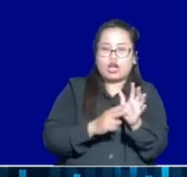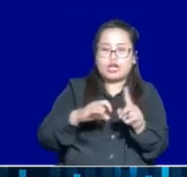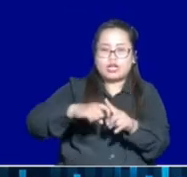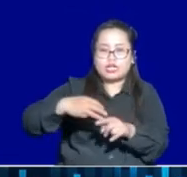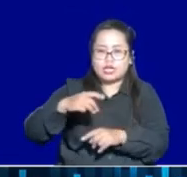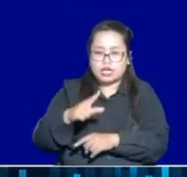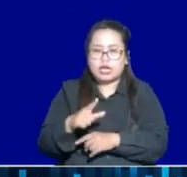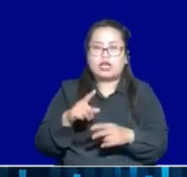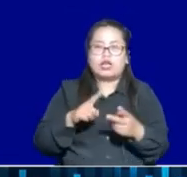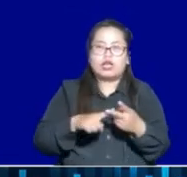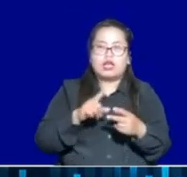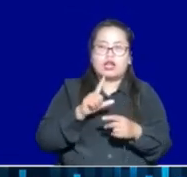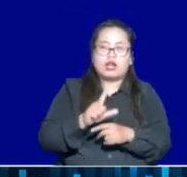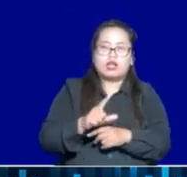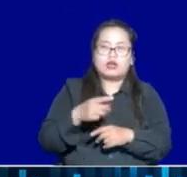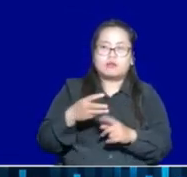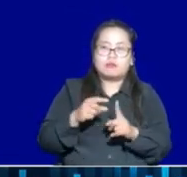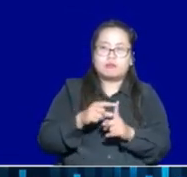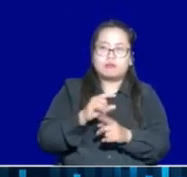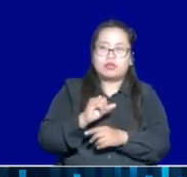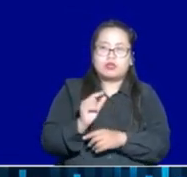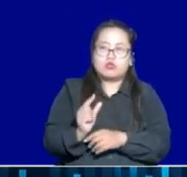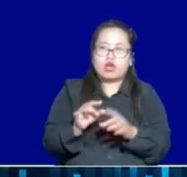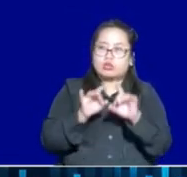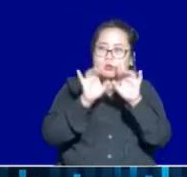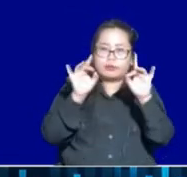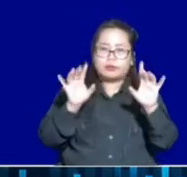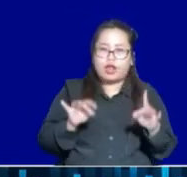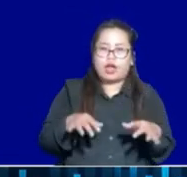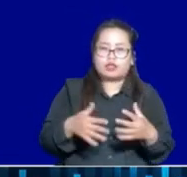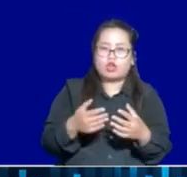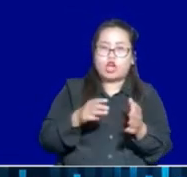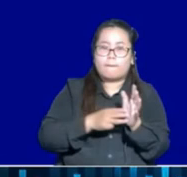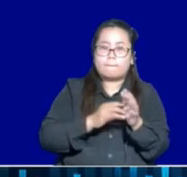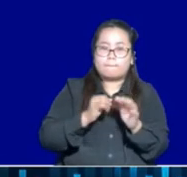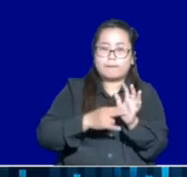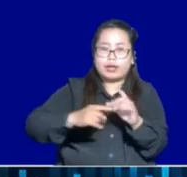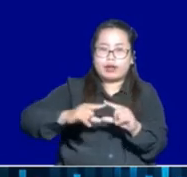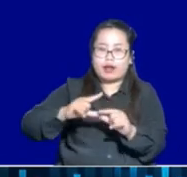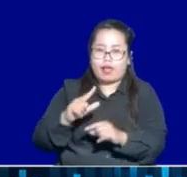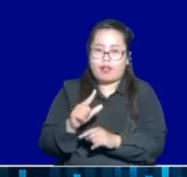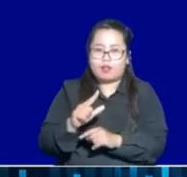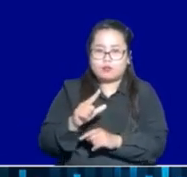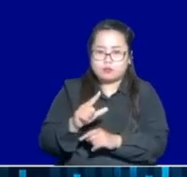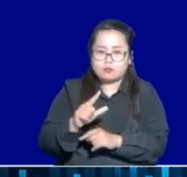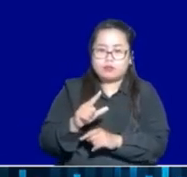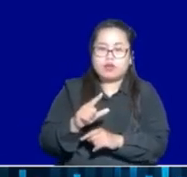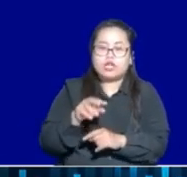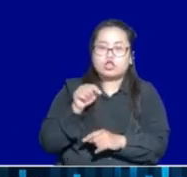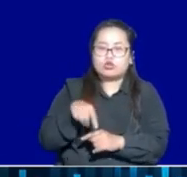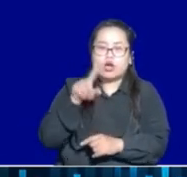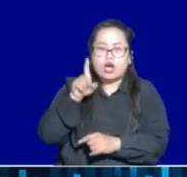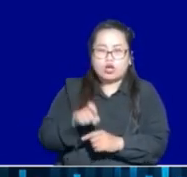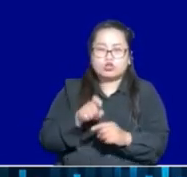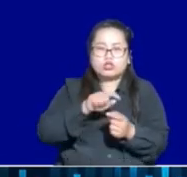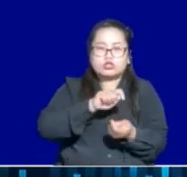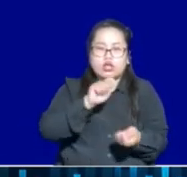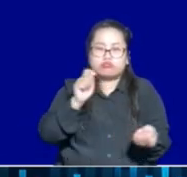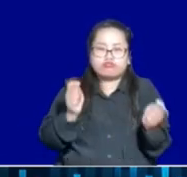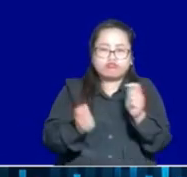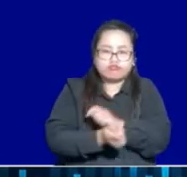so on. And those minerals will have to be transformed into metals and transformed into the tools that allow